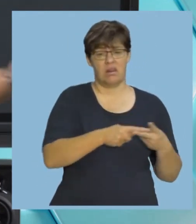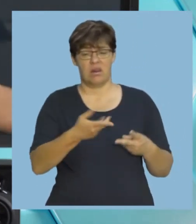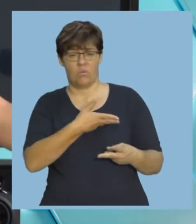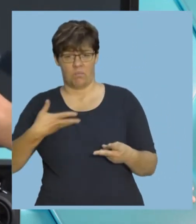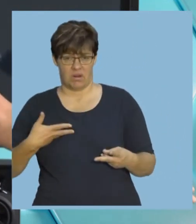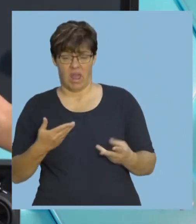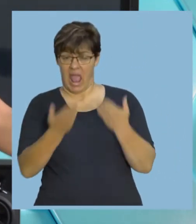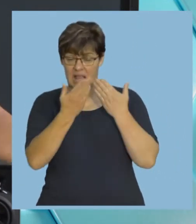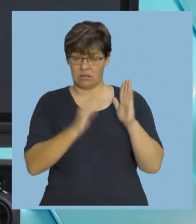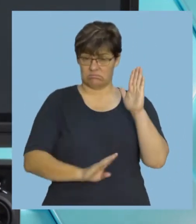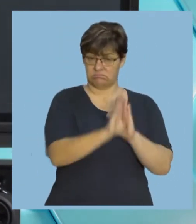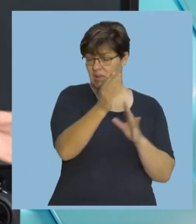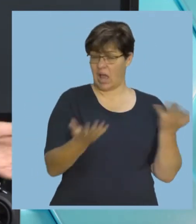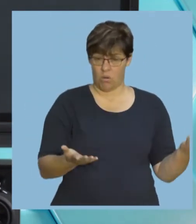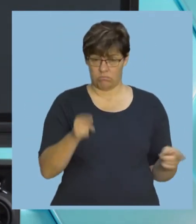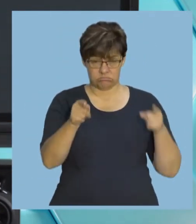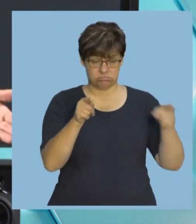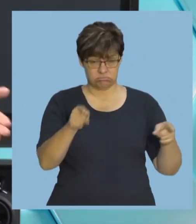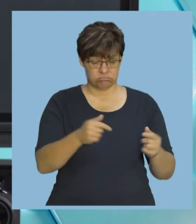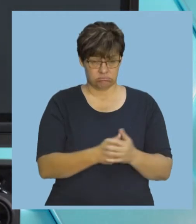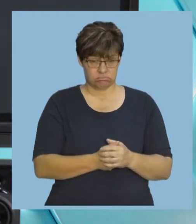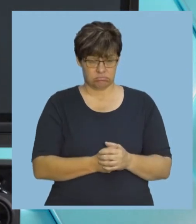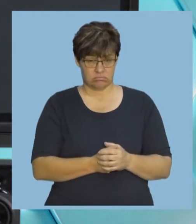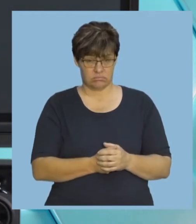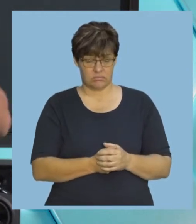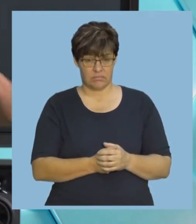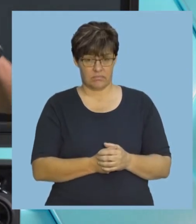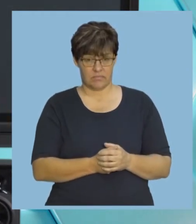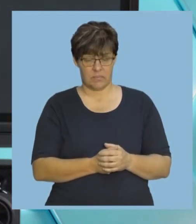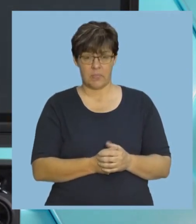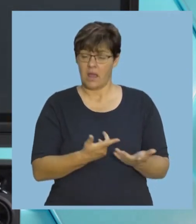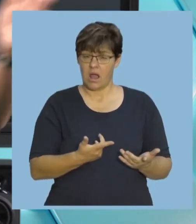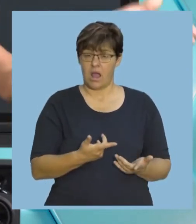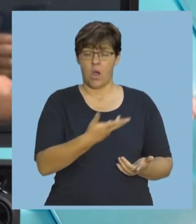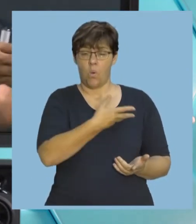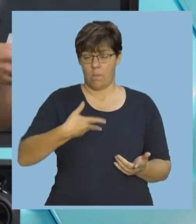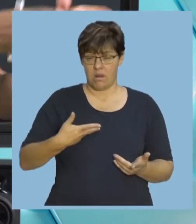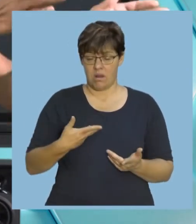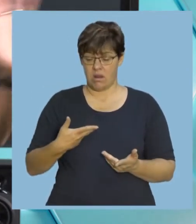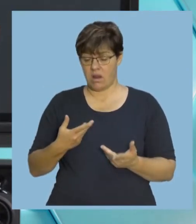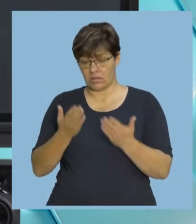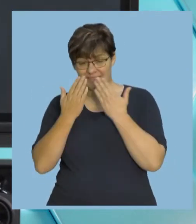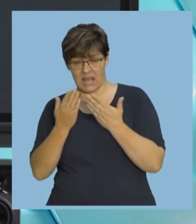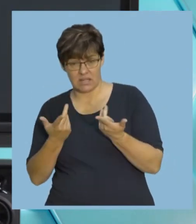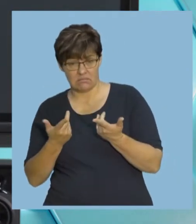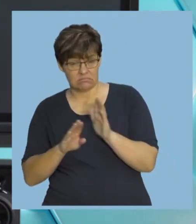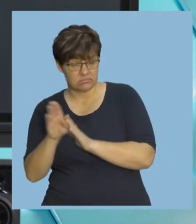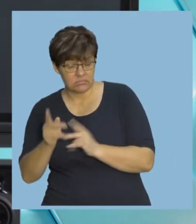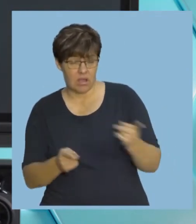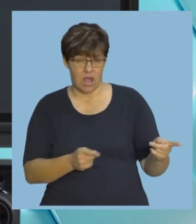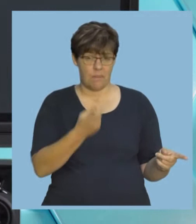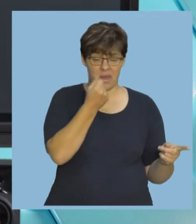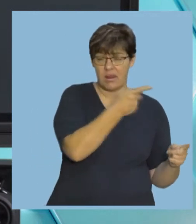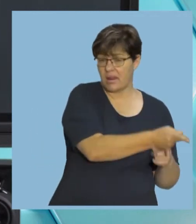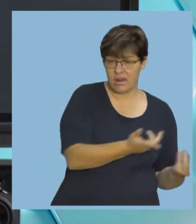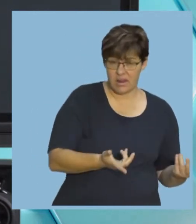male and female. How do they perform academically? So I need 2 sets of data, how females are performing in schools or